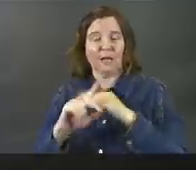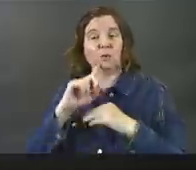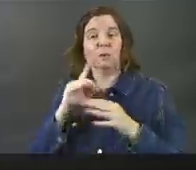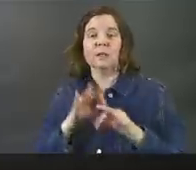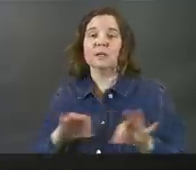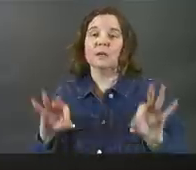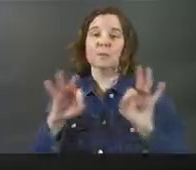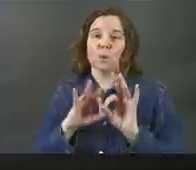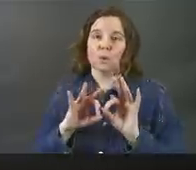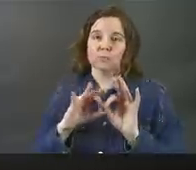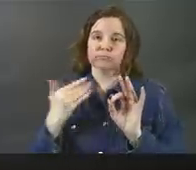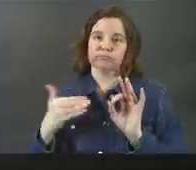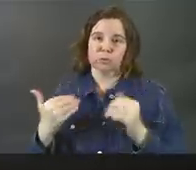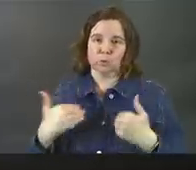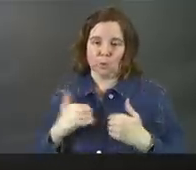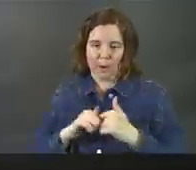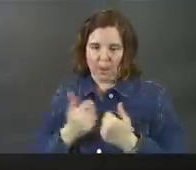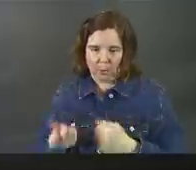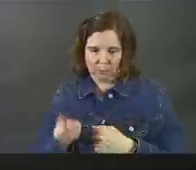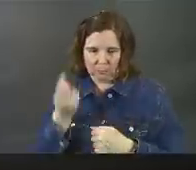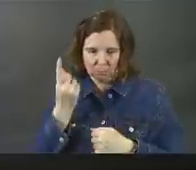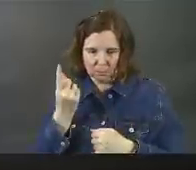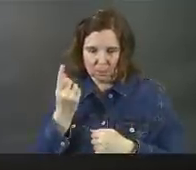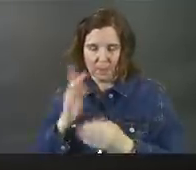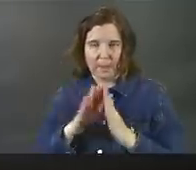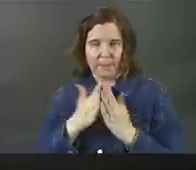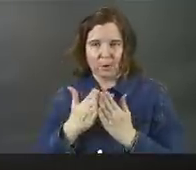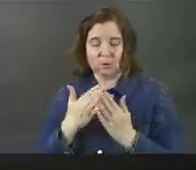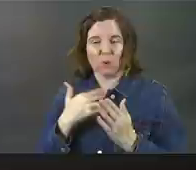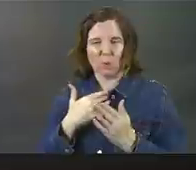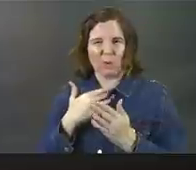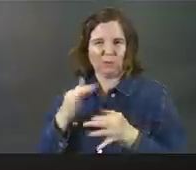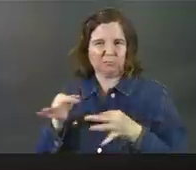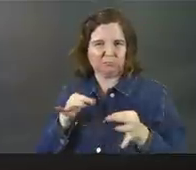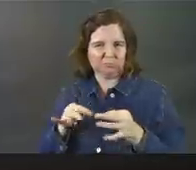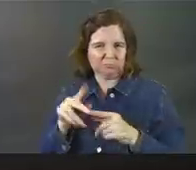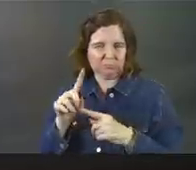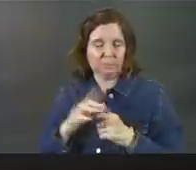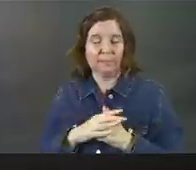really important and super crucial to how we understand the book. And so we're going to get there.